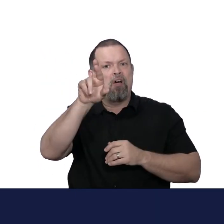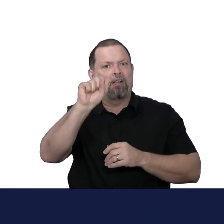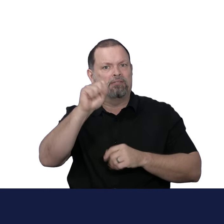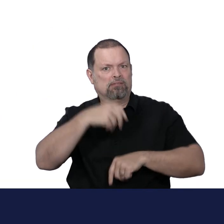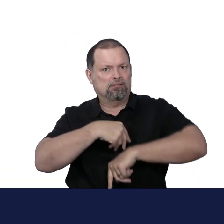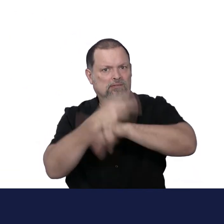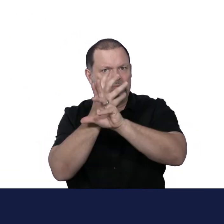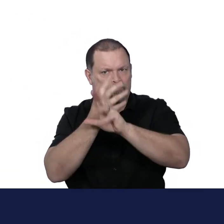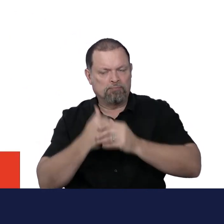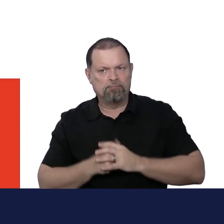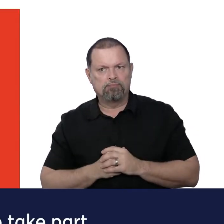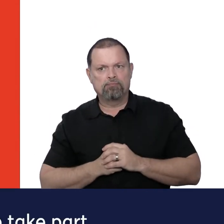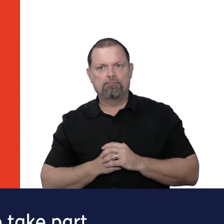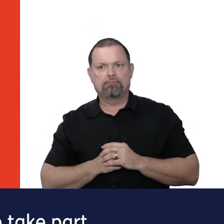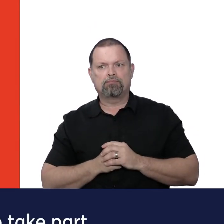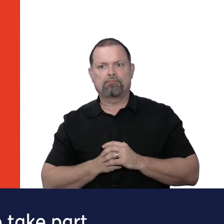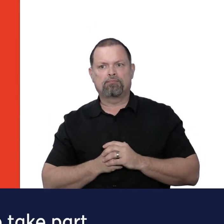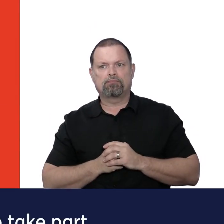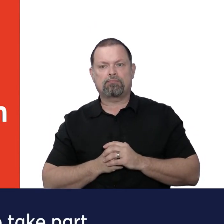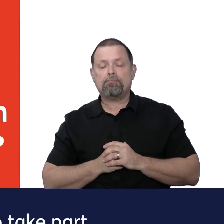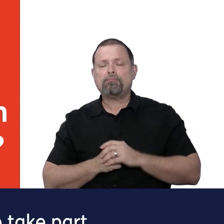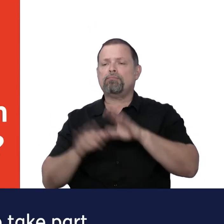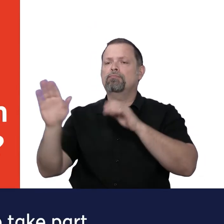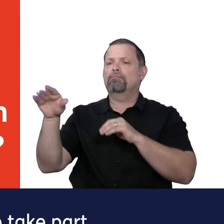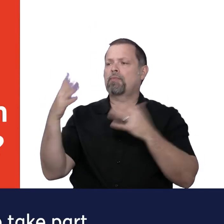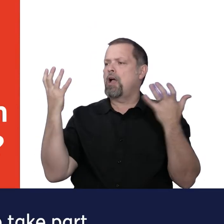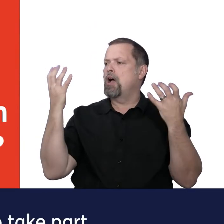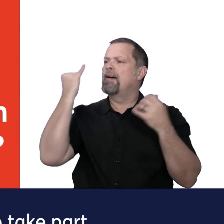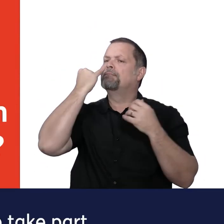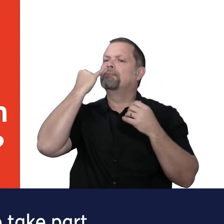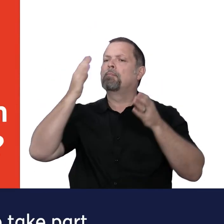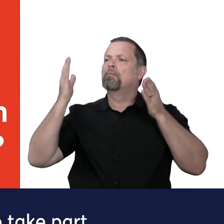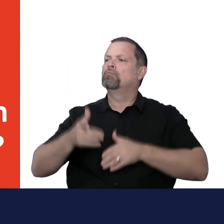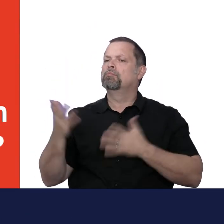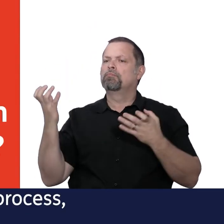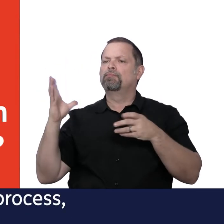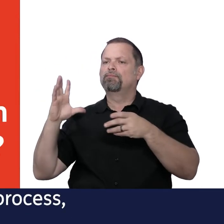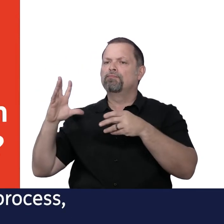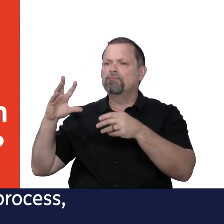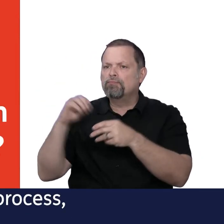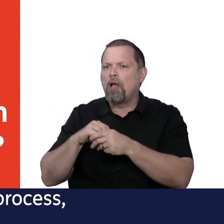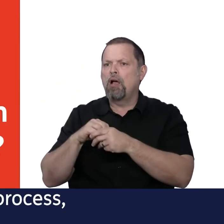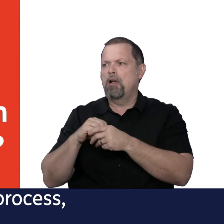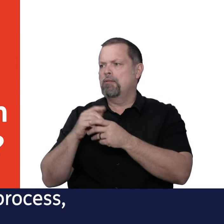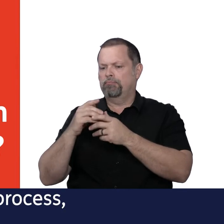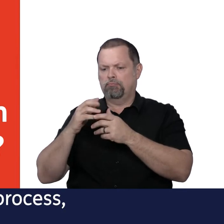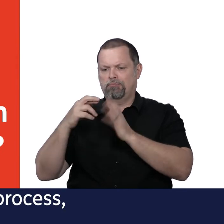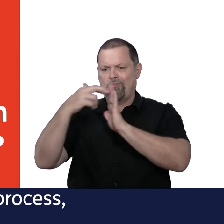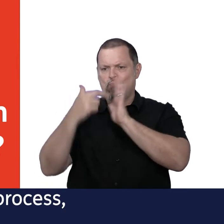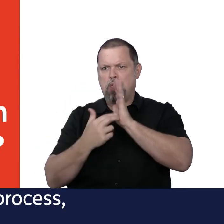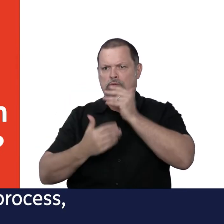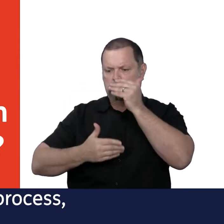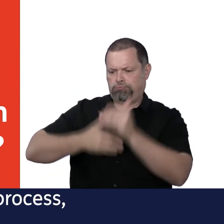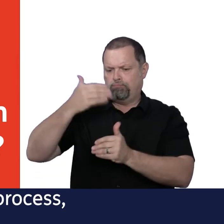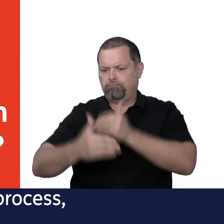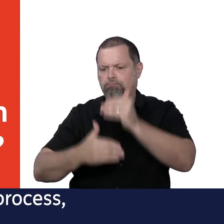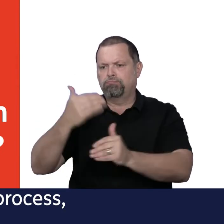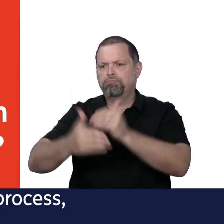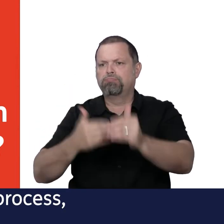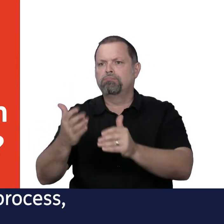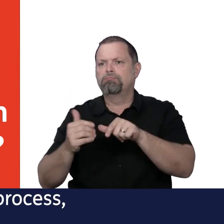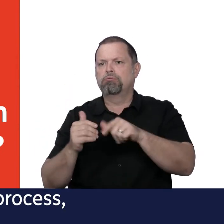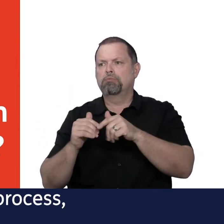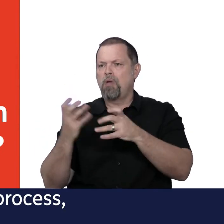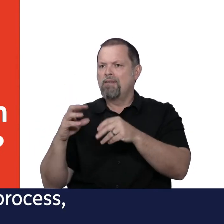service. Say that somebody wants to take part in the regulation making